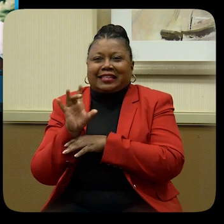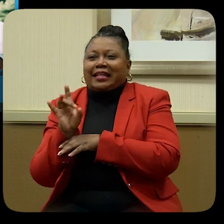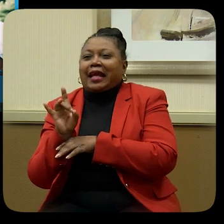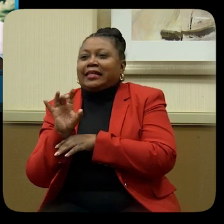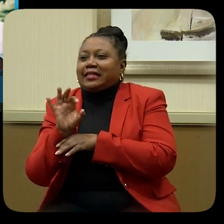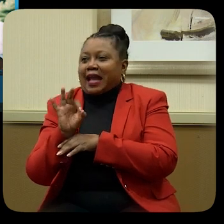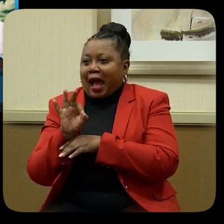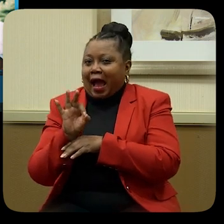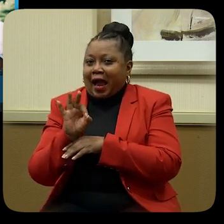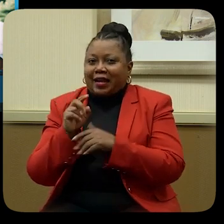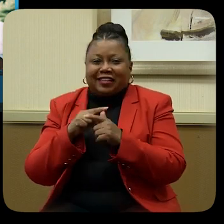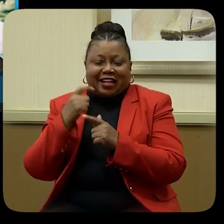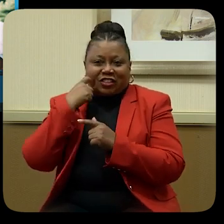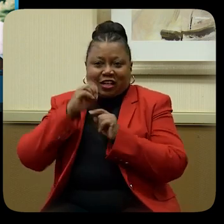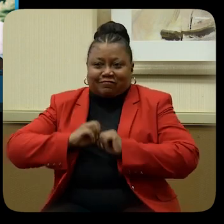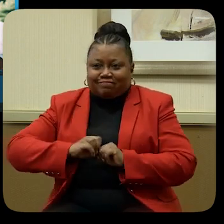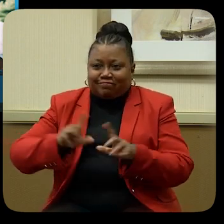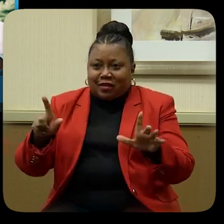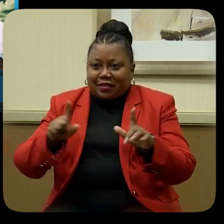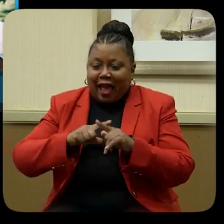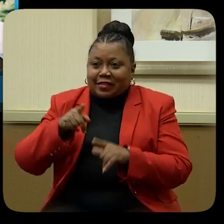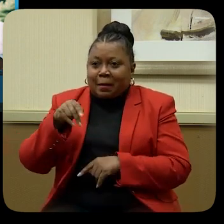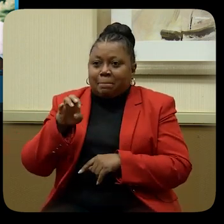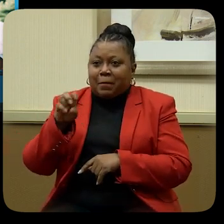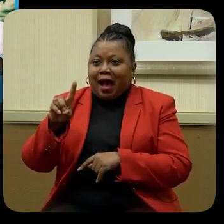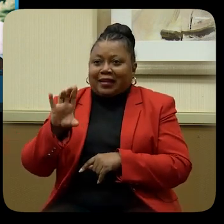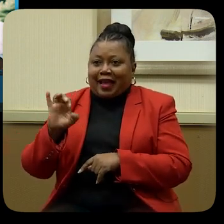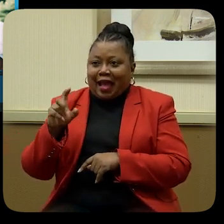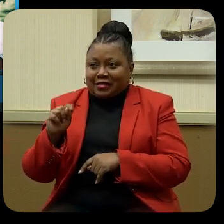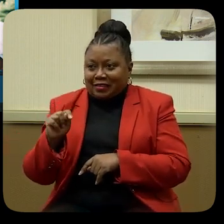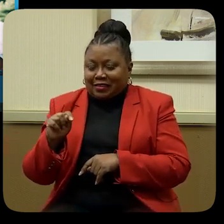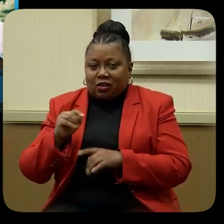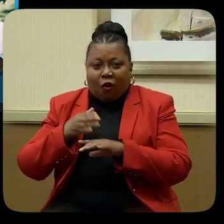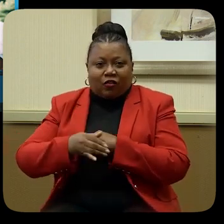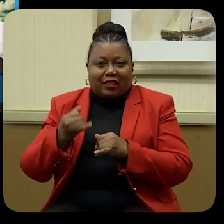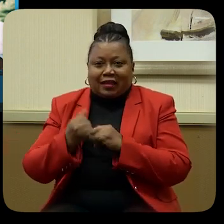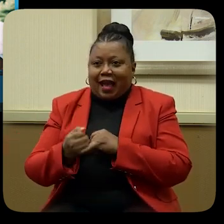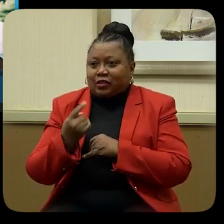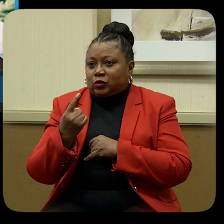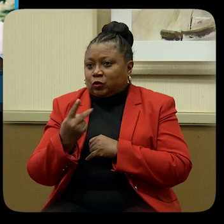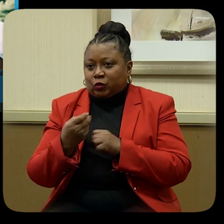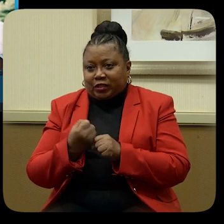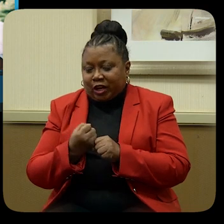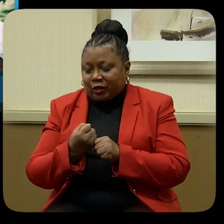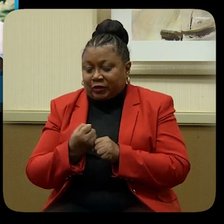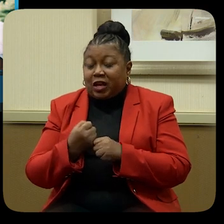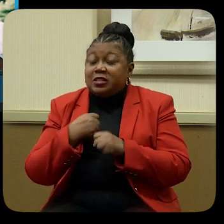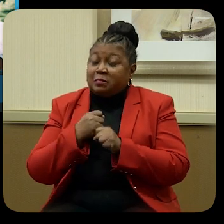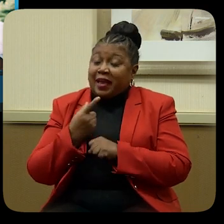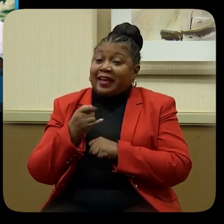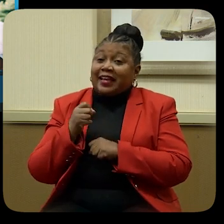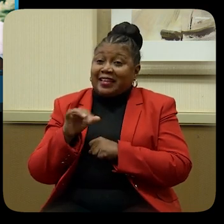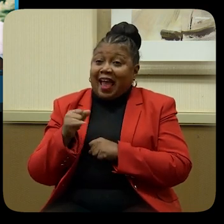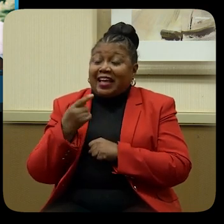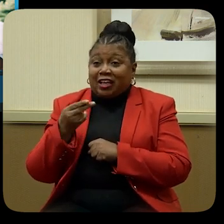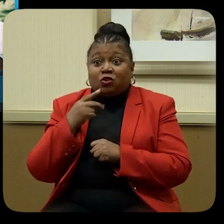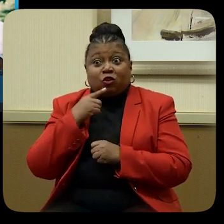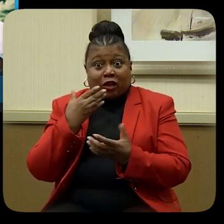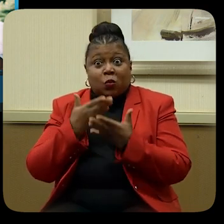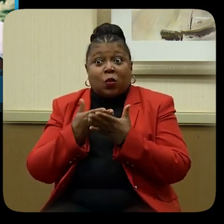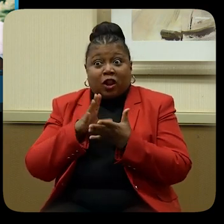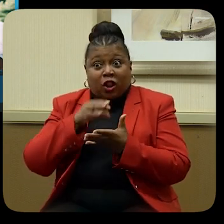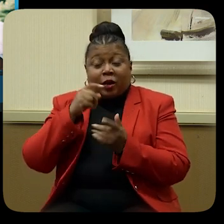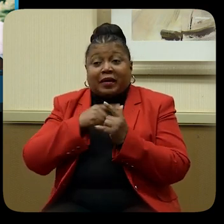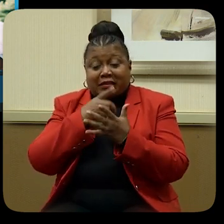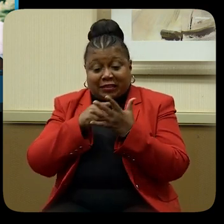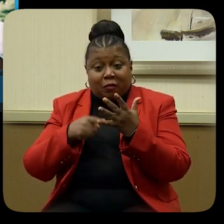1989, and then they just re-released them as a podcast over the past couple of years. So Making Gay History is a good way to learn about